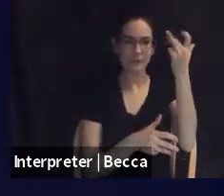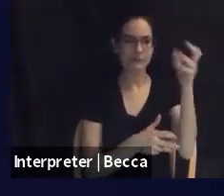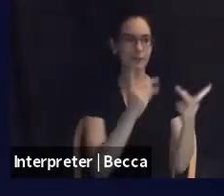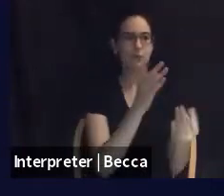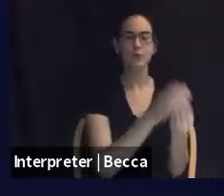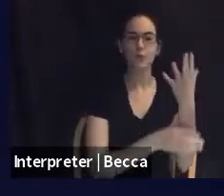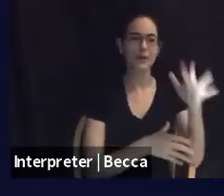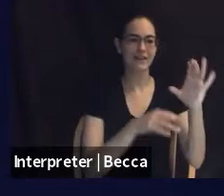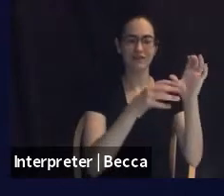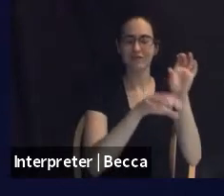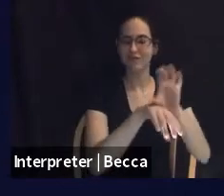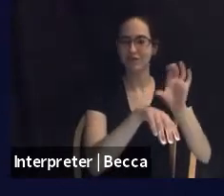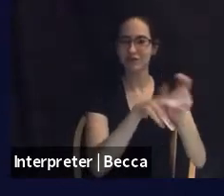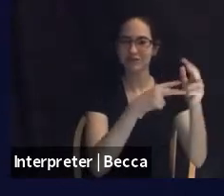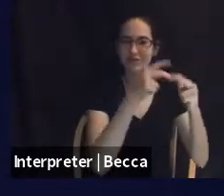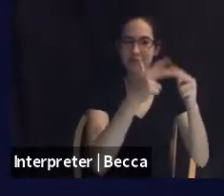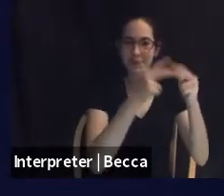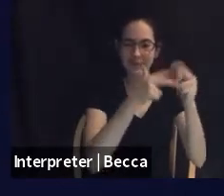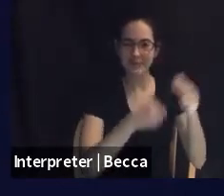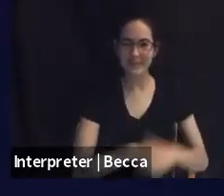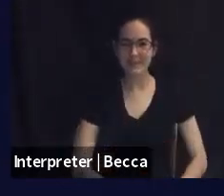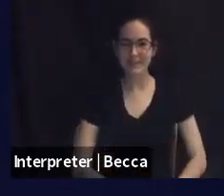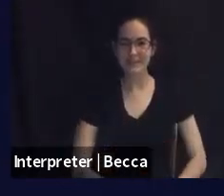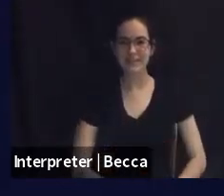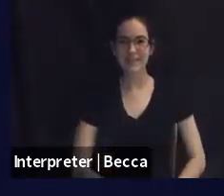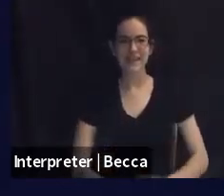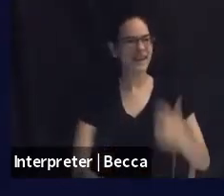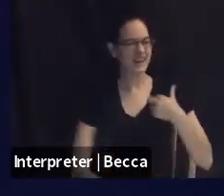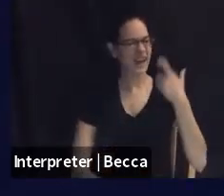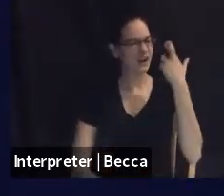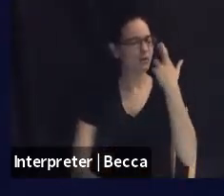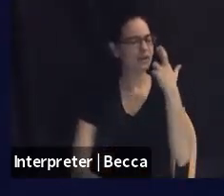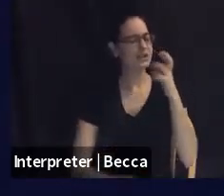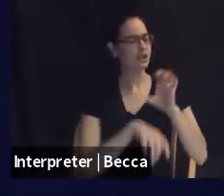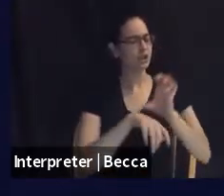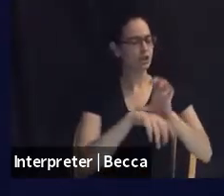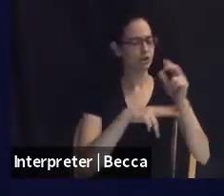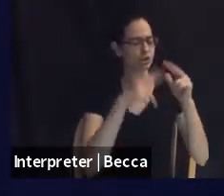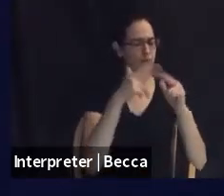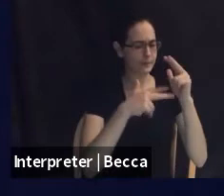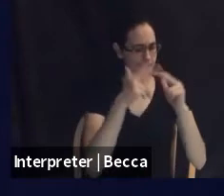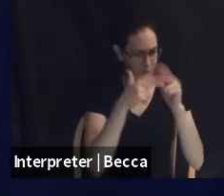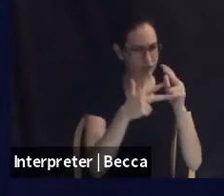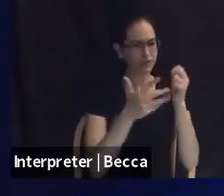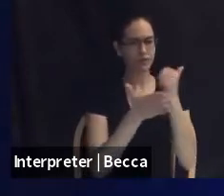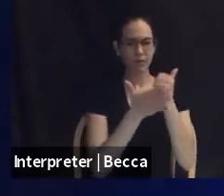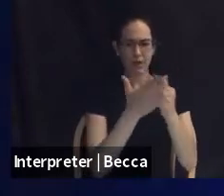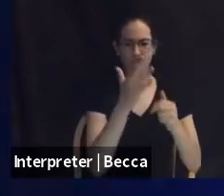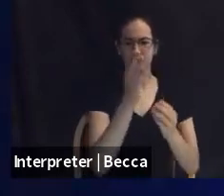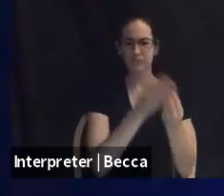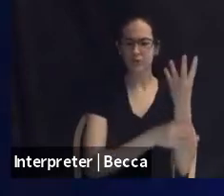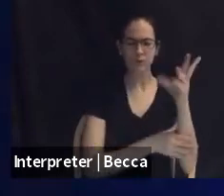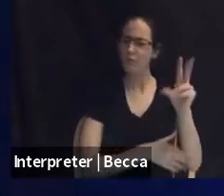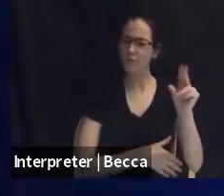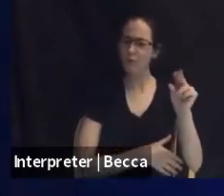And it took me a while to realize that the church building wasn't going to help me grow. It was the people I was going to be in relationship with.